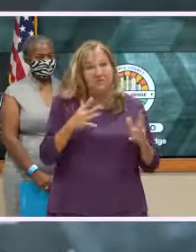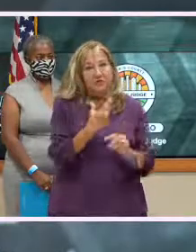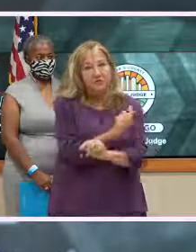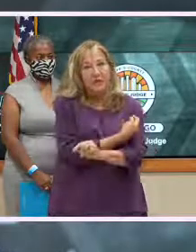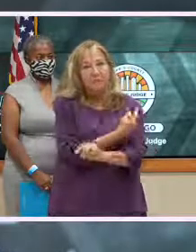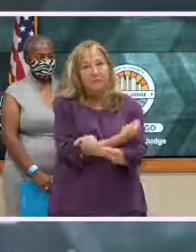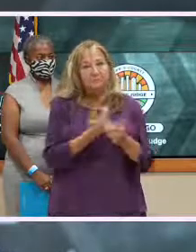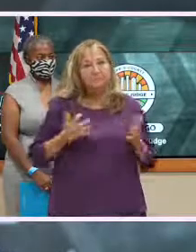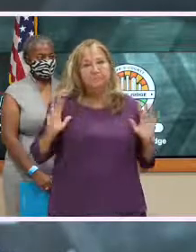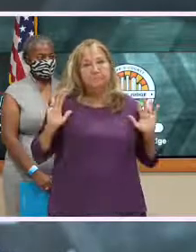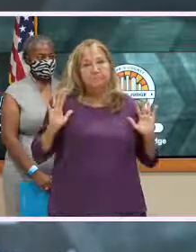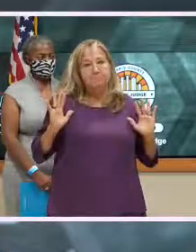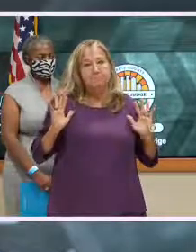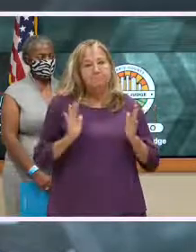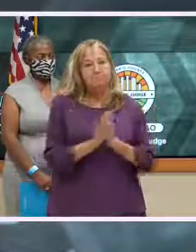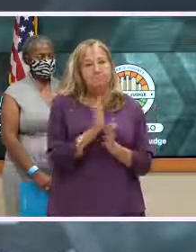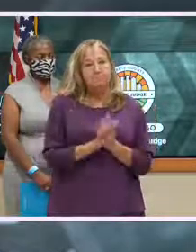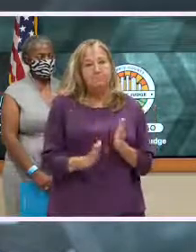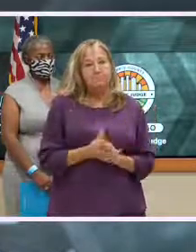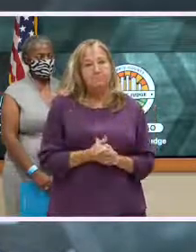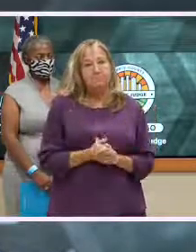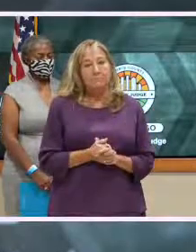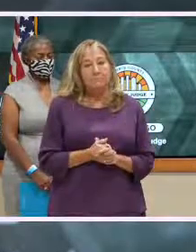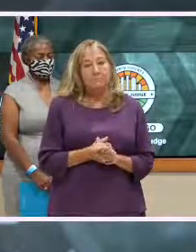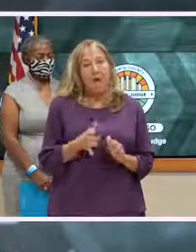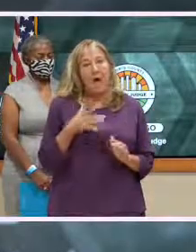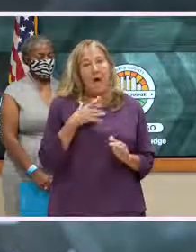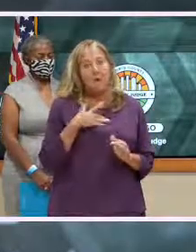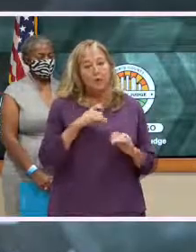is it's likely that the Delta variant is not